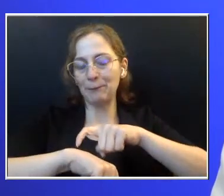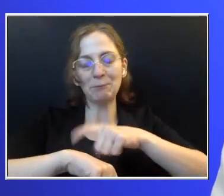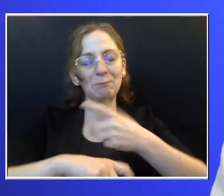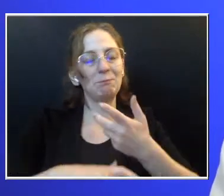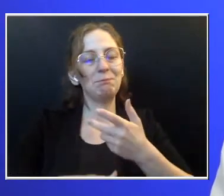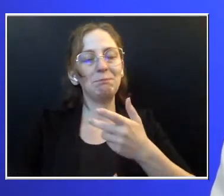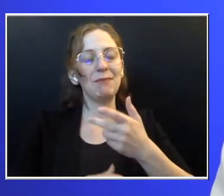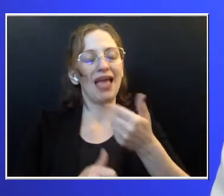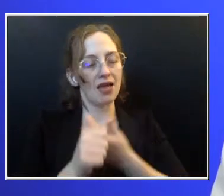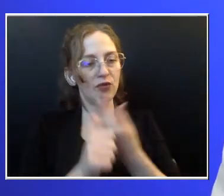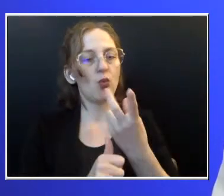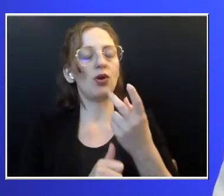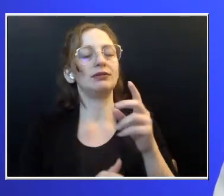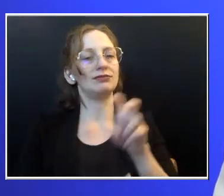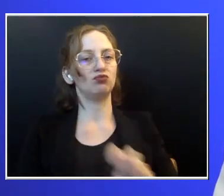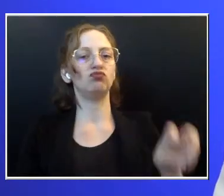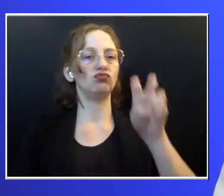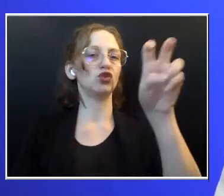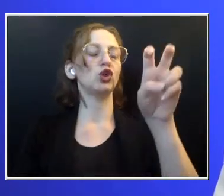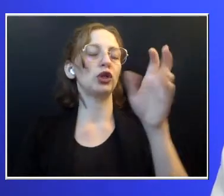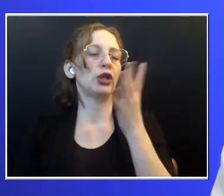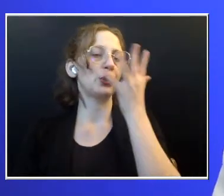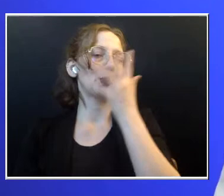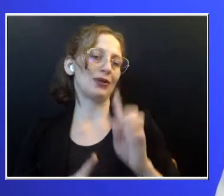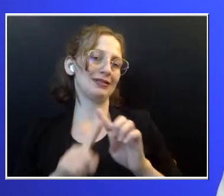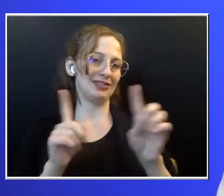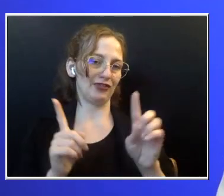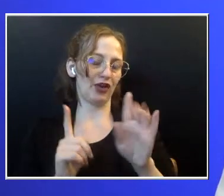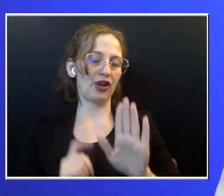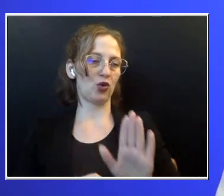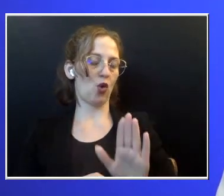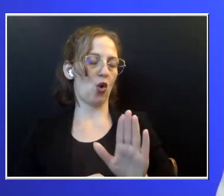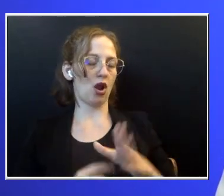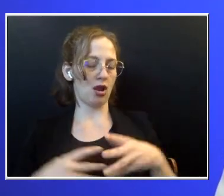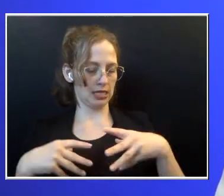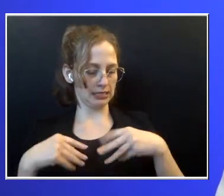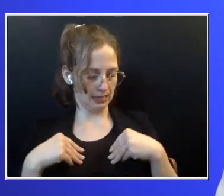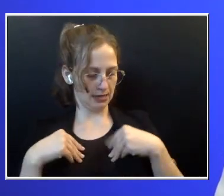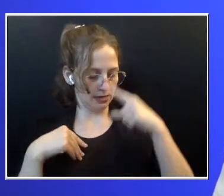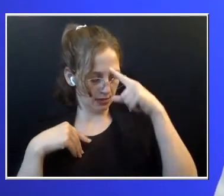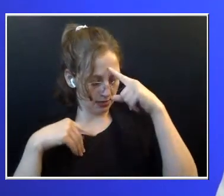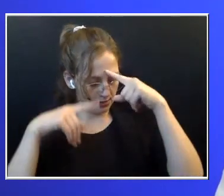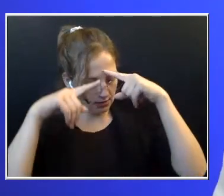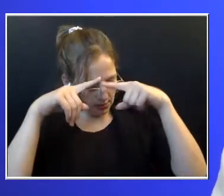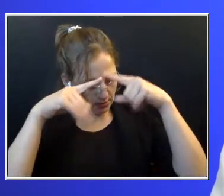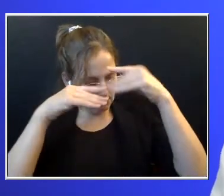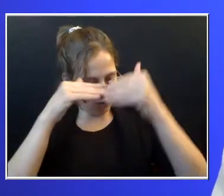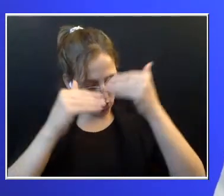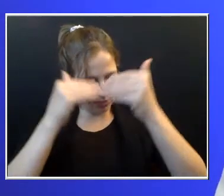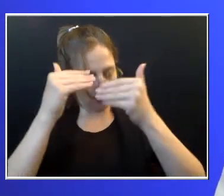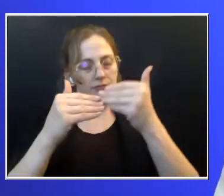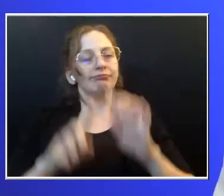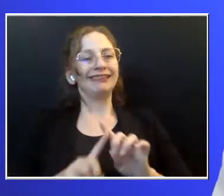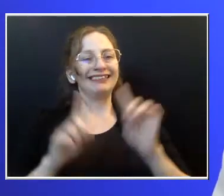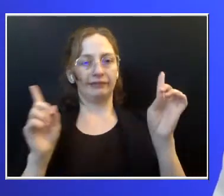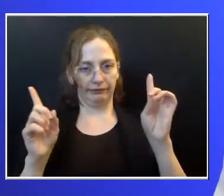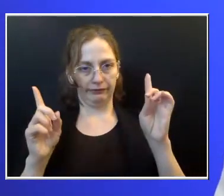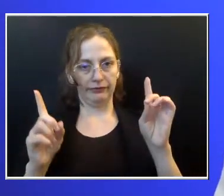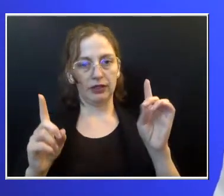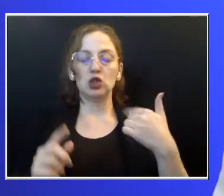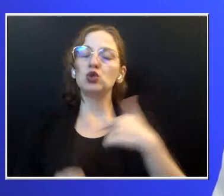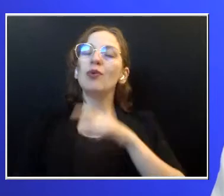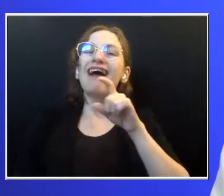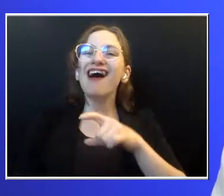they're processing the information. So we have to try to be cognizant of where they are, what information they need. You don't